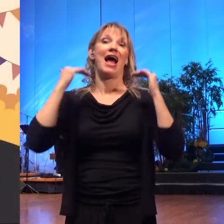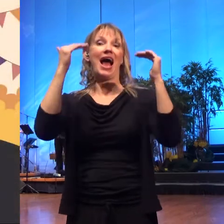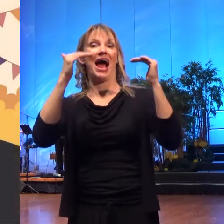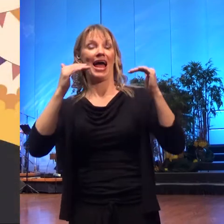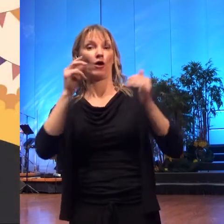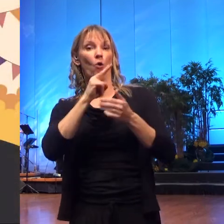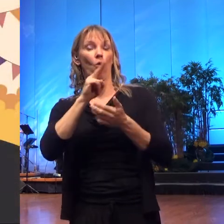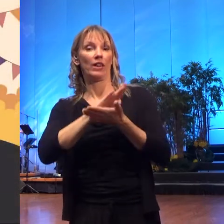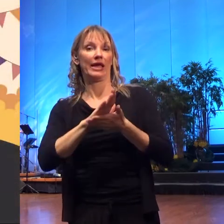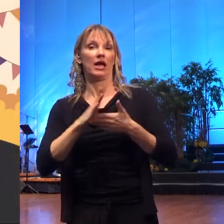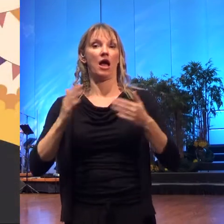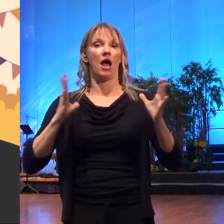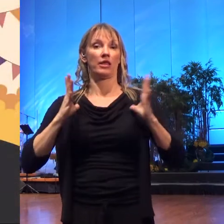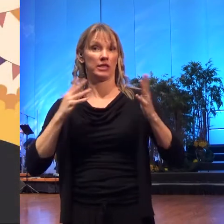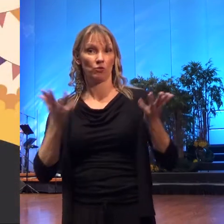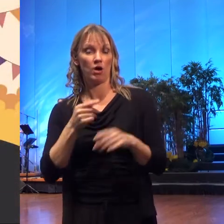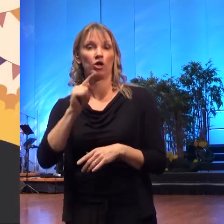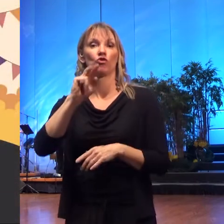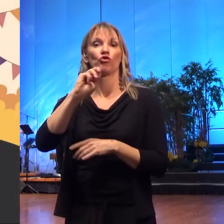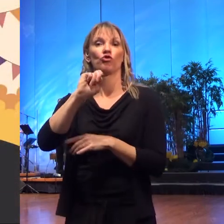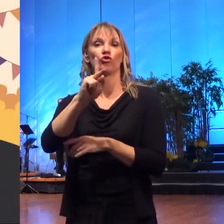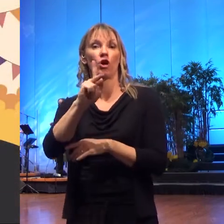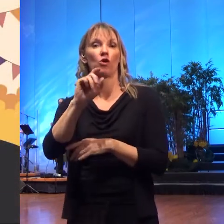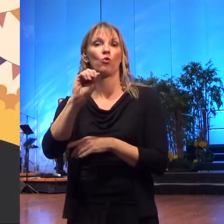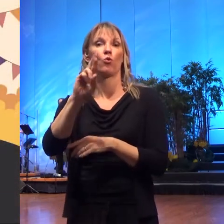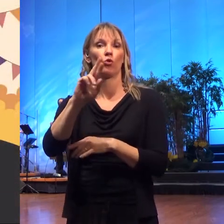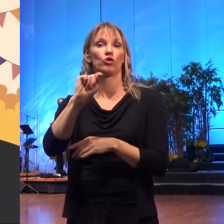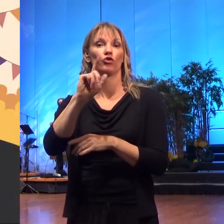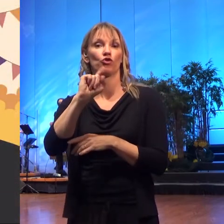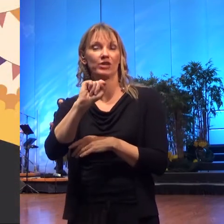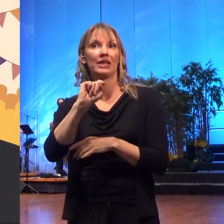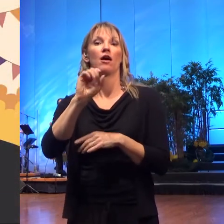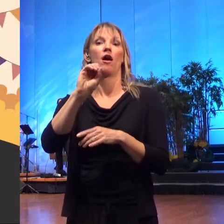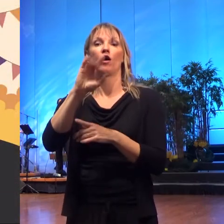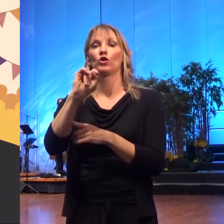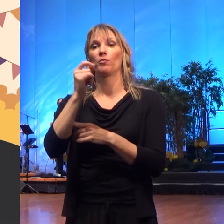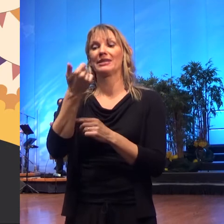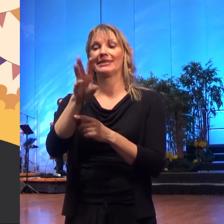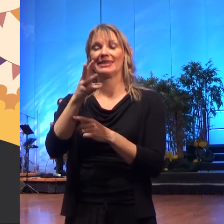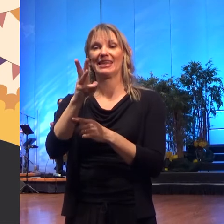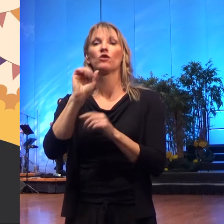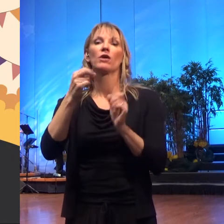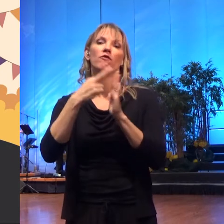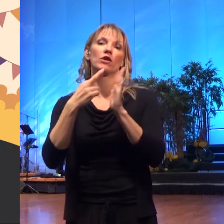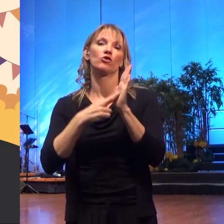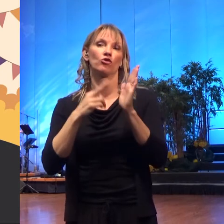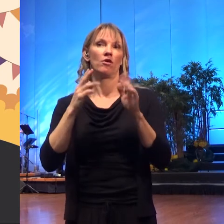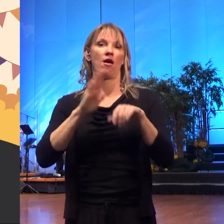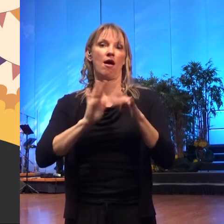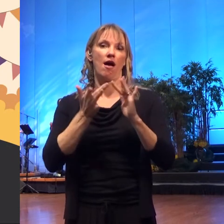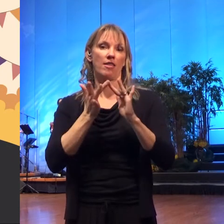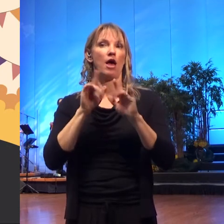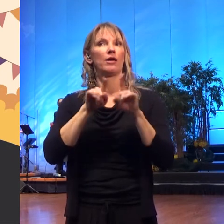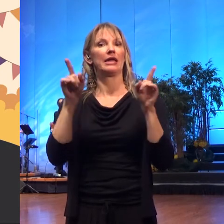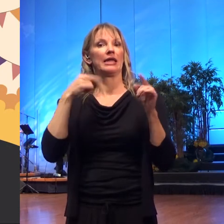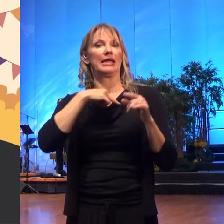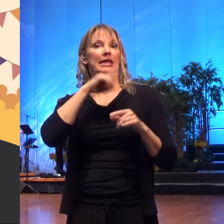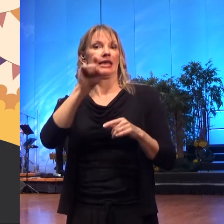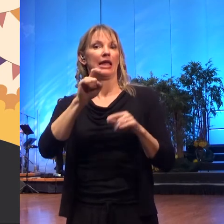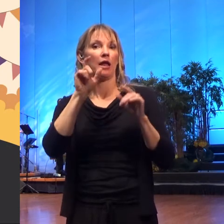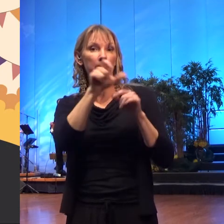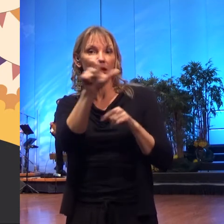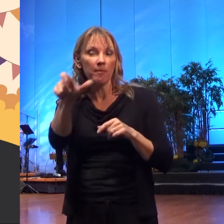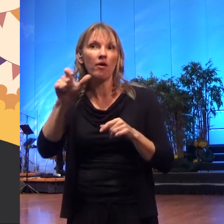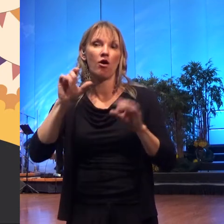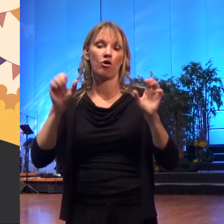High Church, our trunk or treat is coming together October 16th. You can sign your kids up, register online, but we need people to decorate their cars